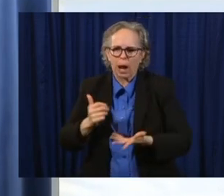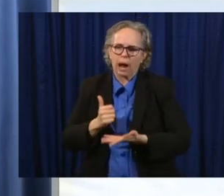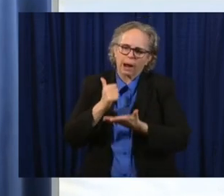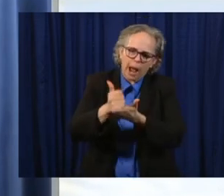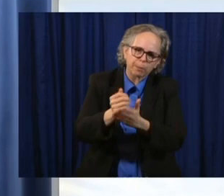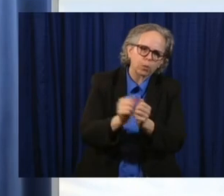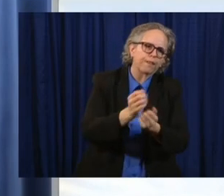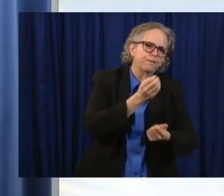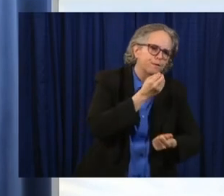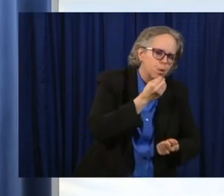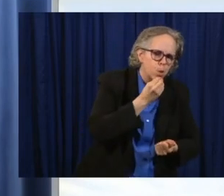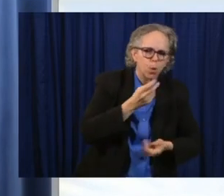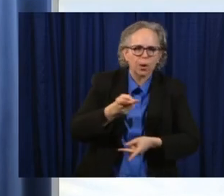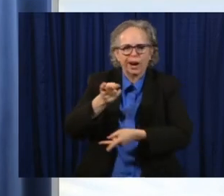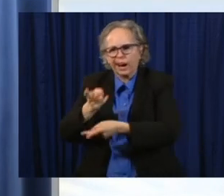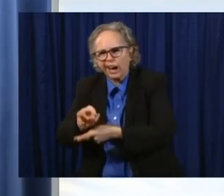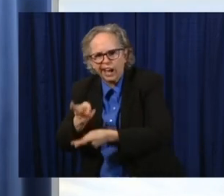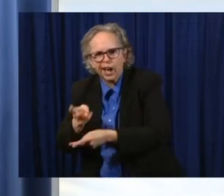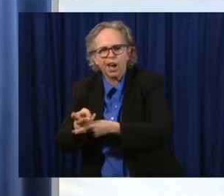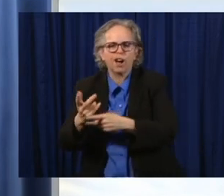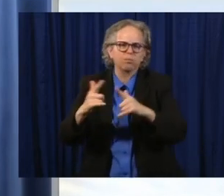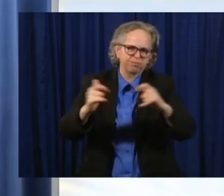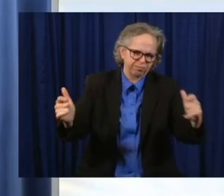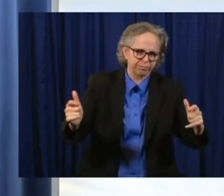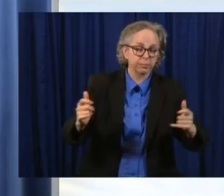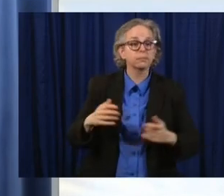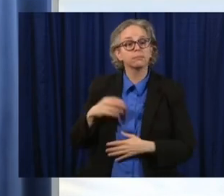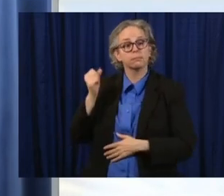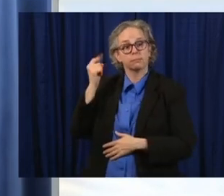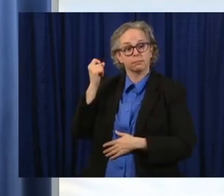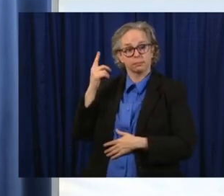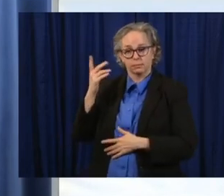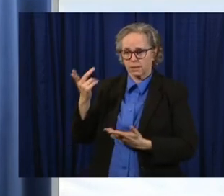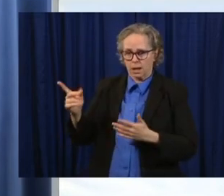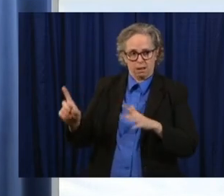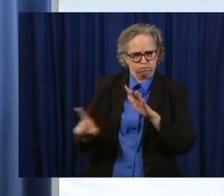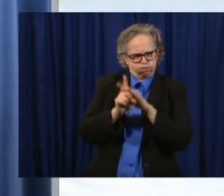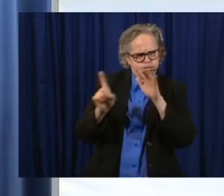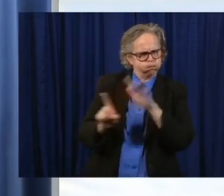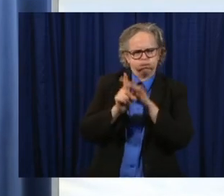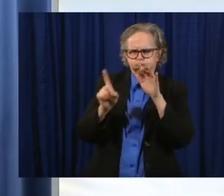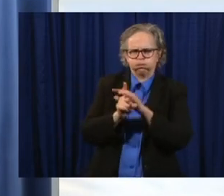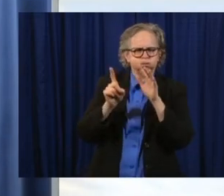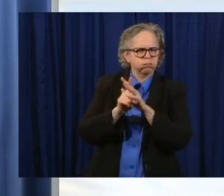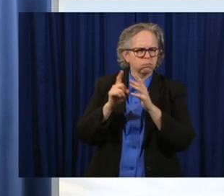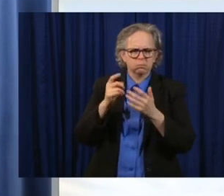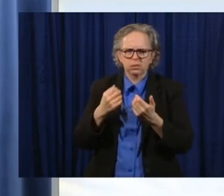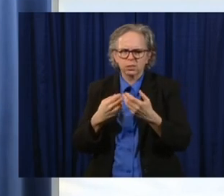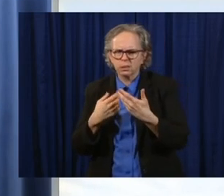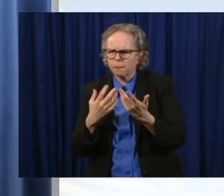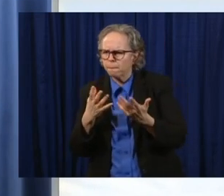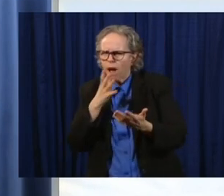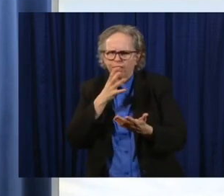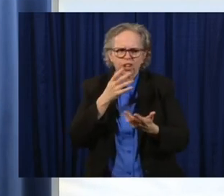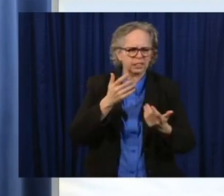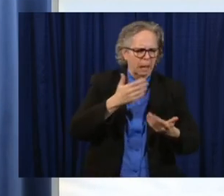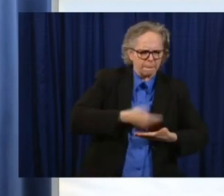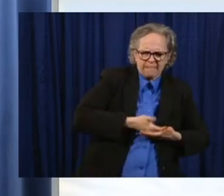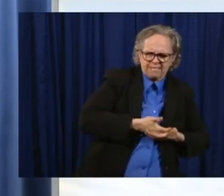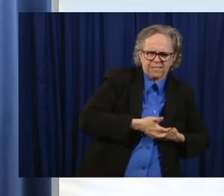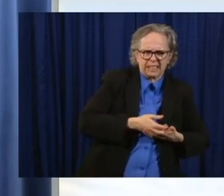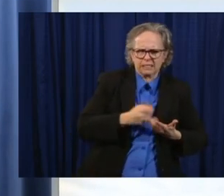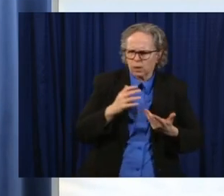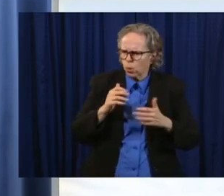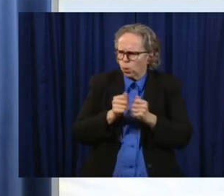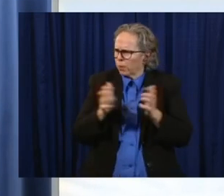are showing up every day to provide mothers and children in need with food, baby formula, counseling, referrals to programs such